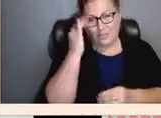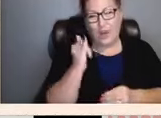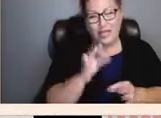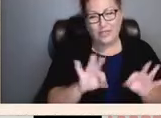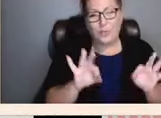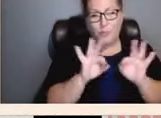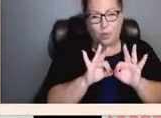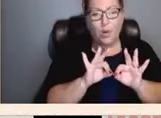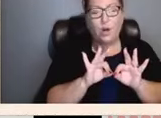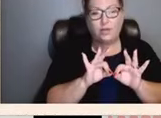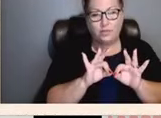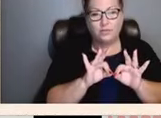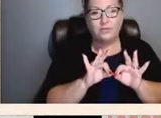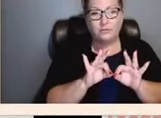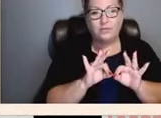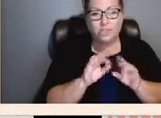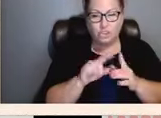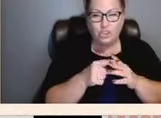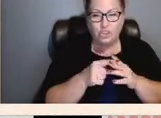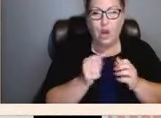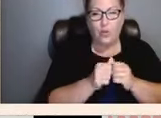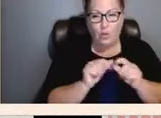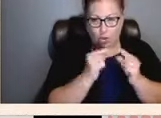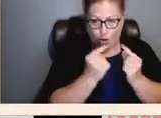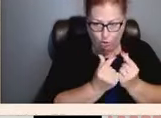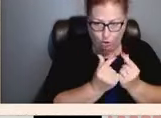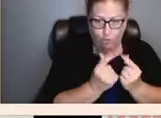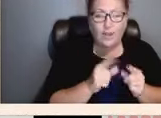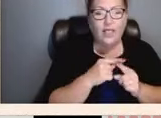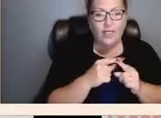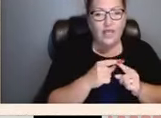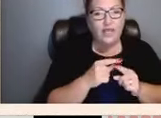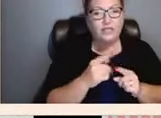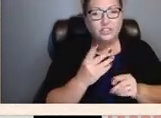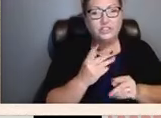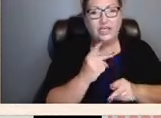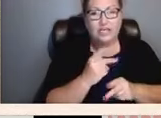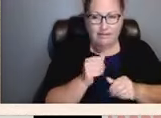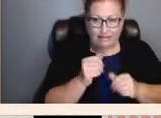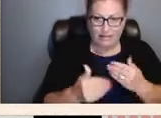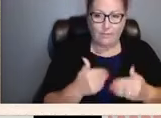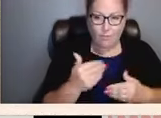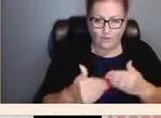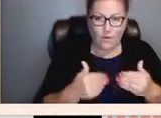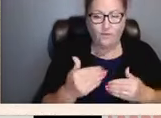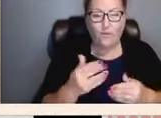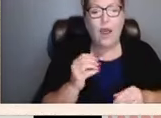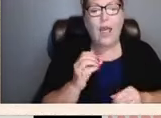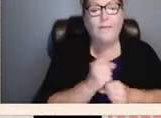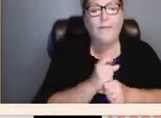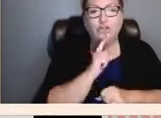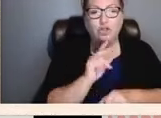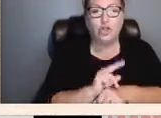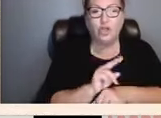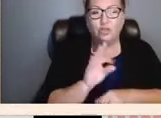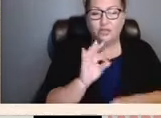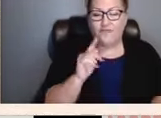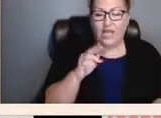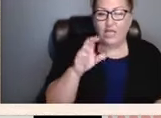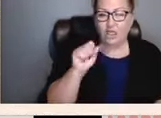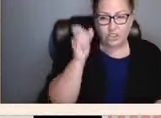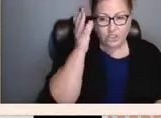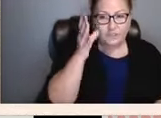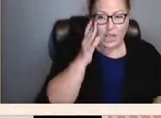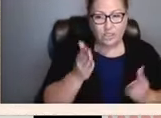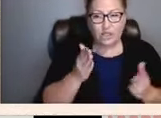to start with a group and then just to keep moving forward. And be sure to use your Fiddler's Parent Services to assist your